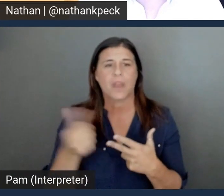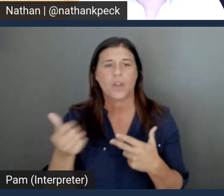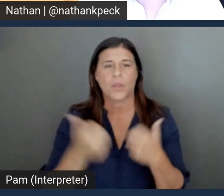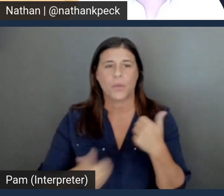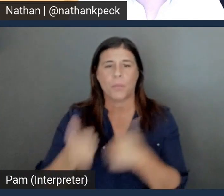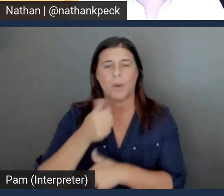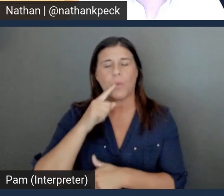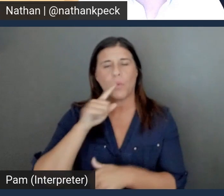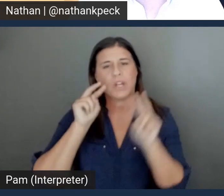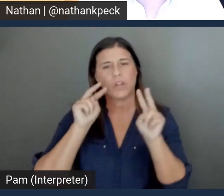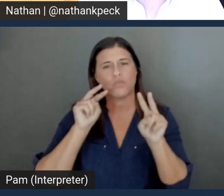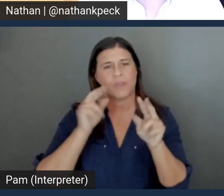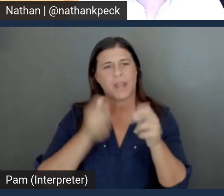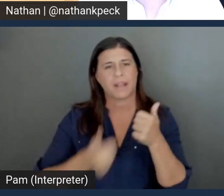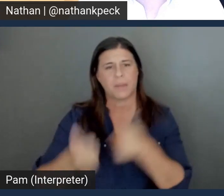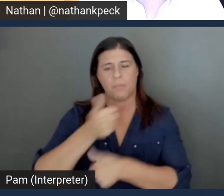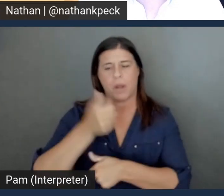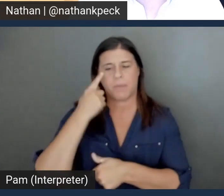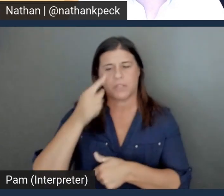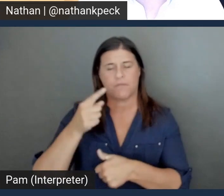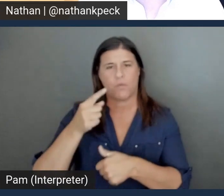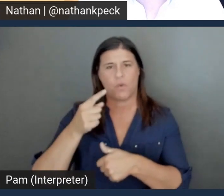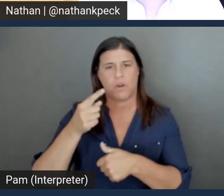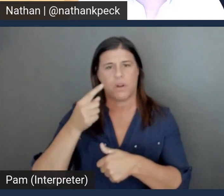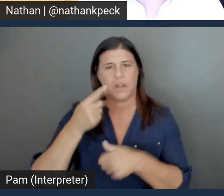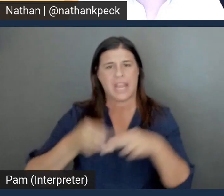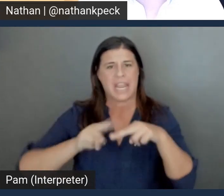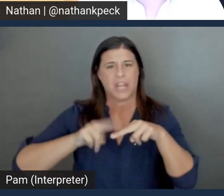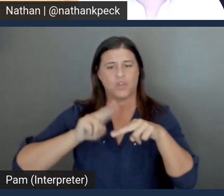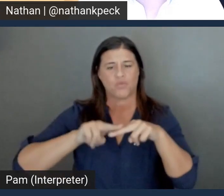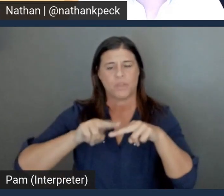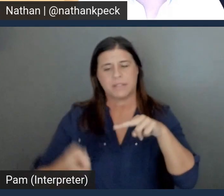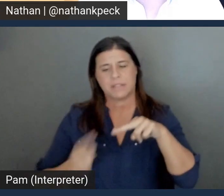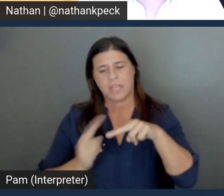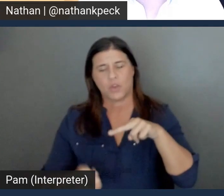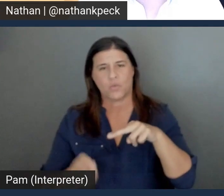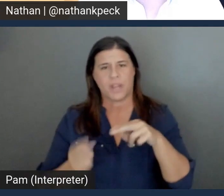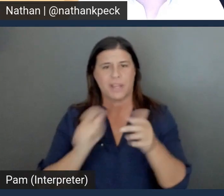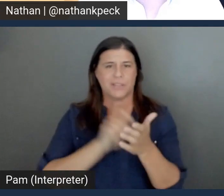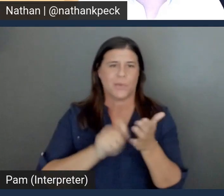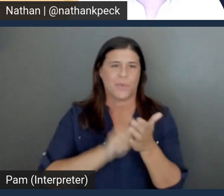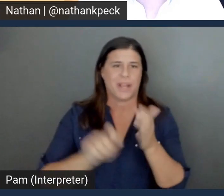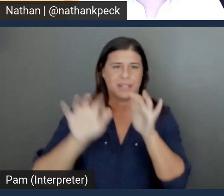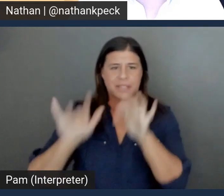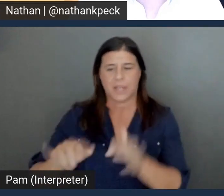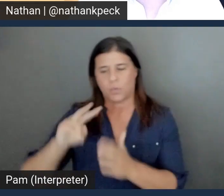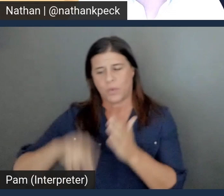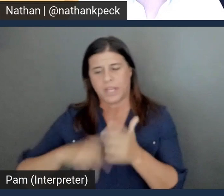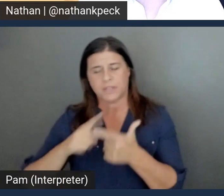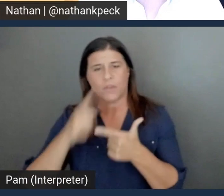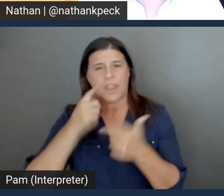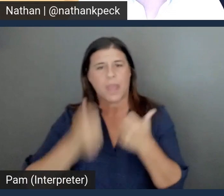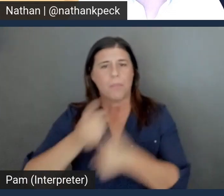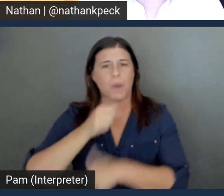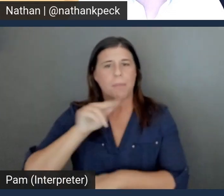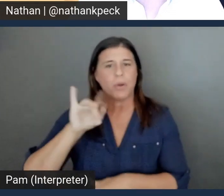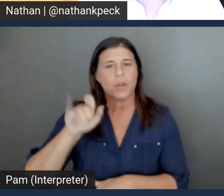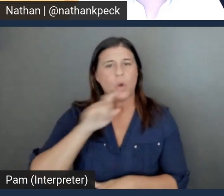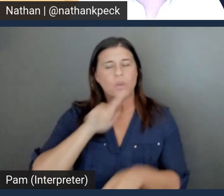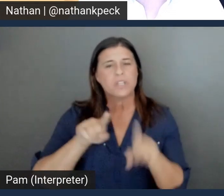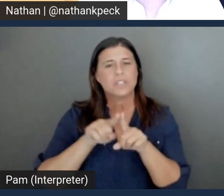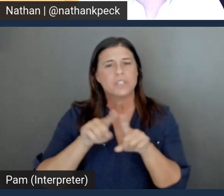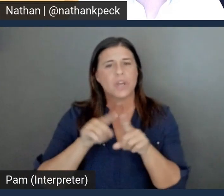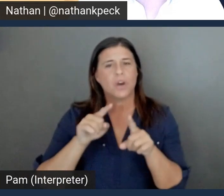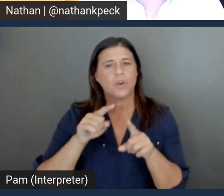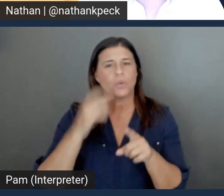performance of primaries to be able to do increase writes and reads, the average CPU of primary nodes is also reads as